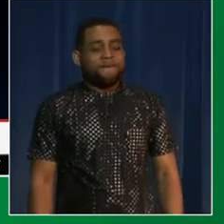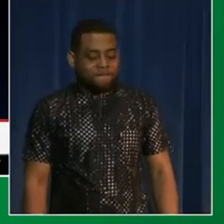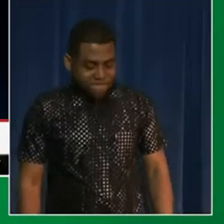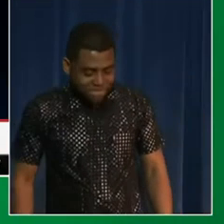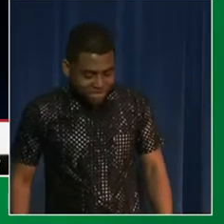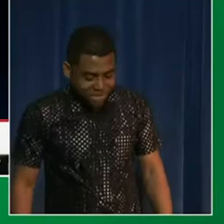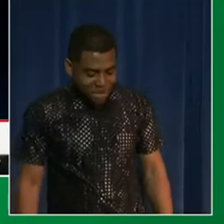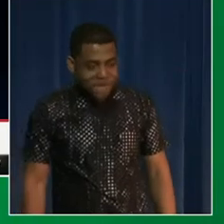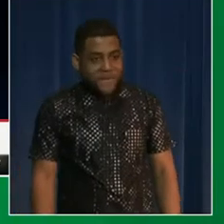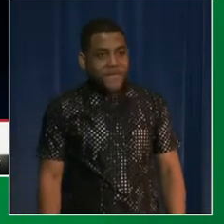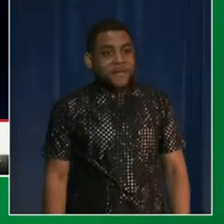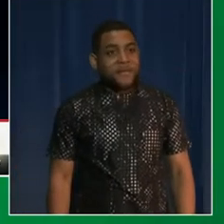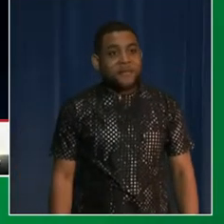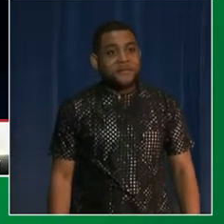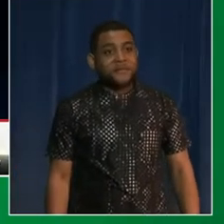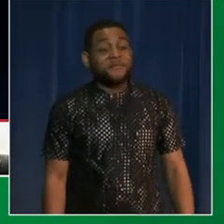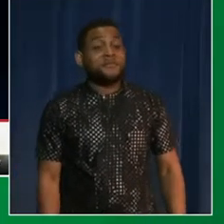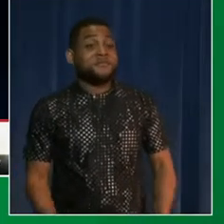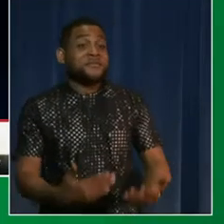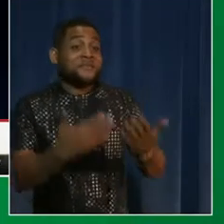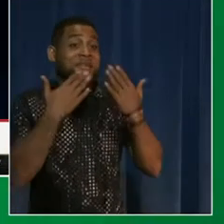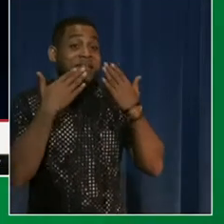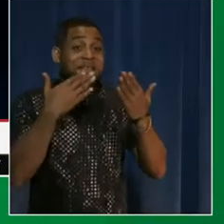Thank you so much for that. That was excellent.